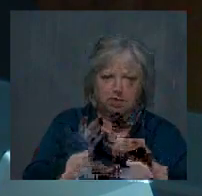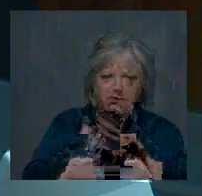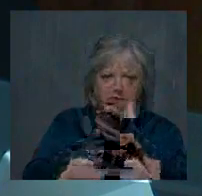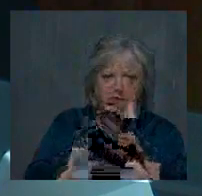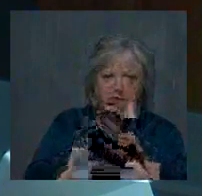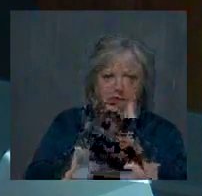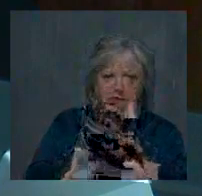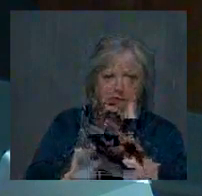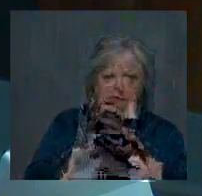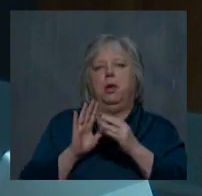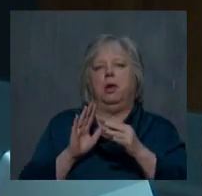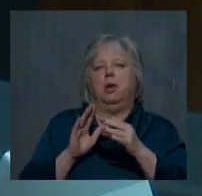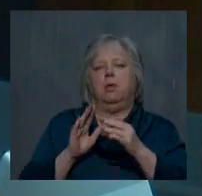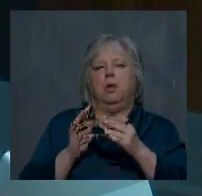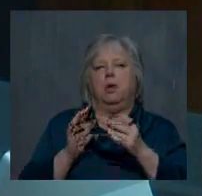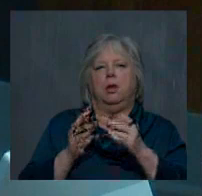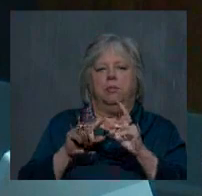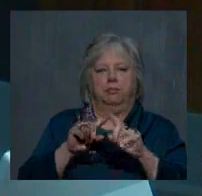To that complex